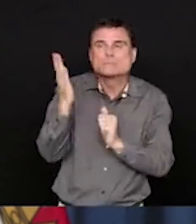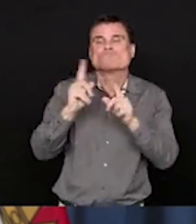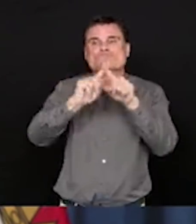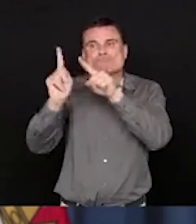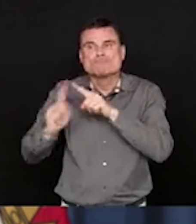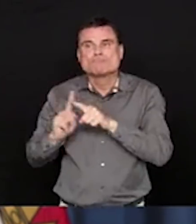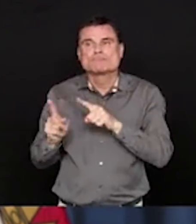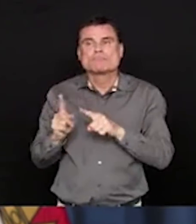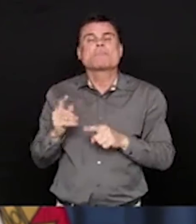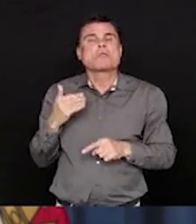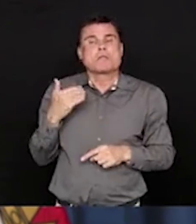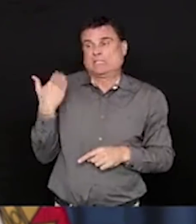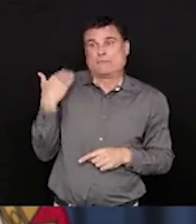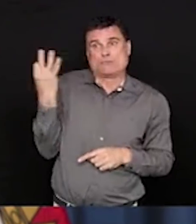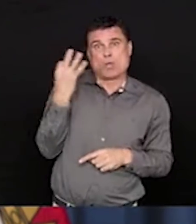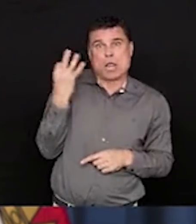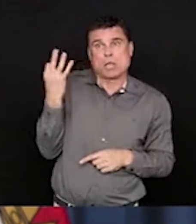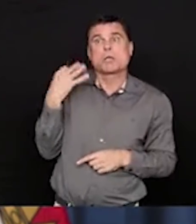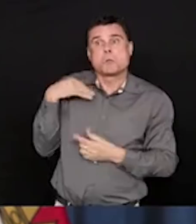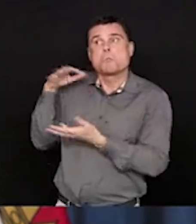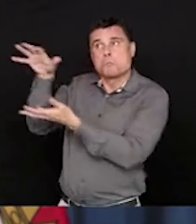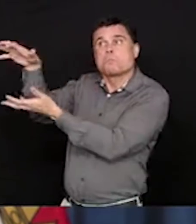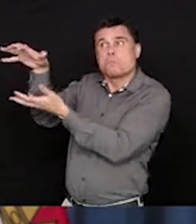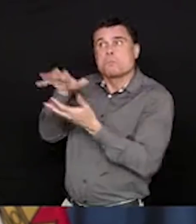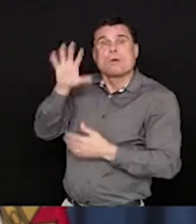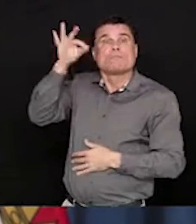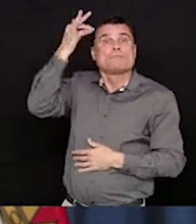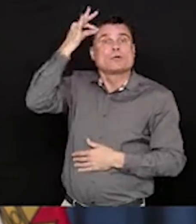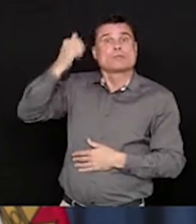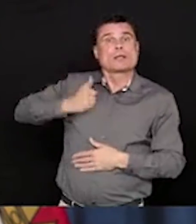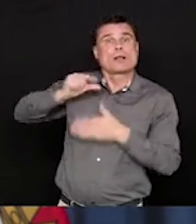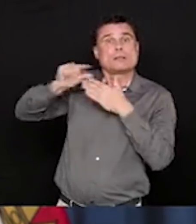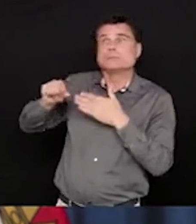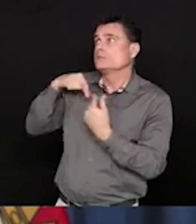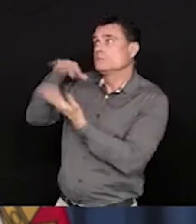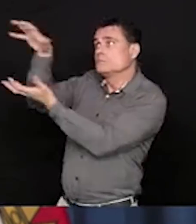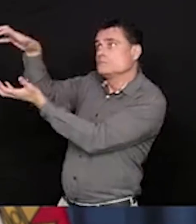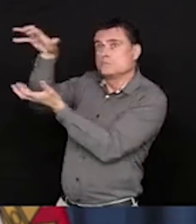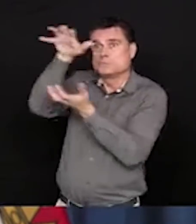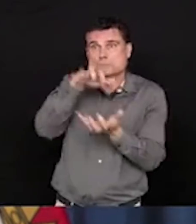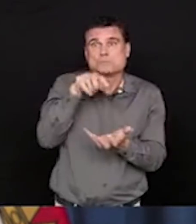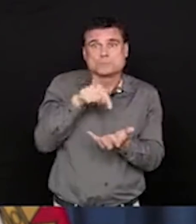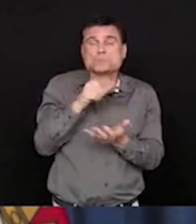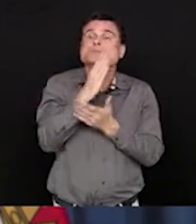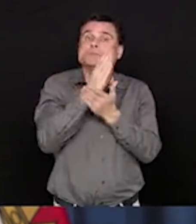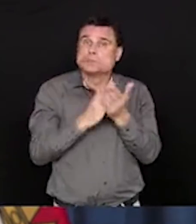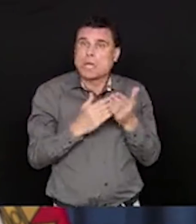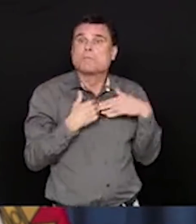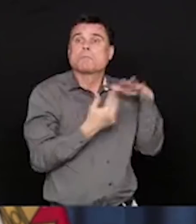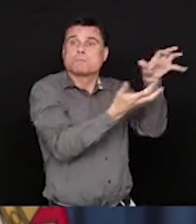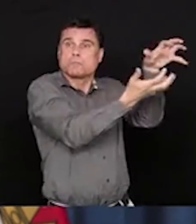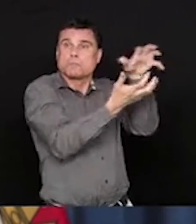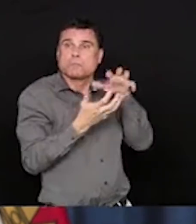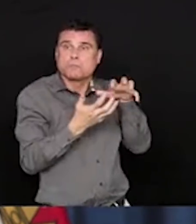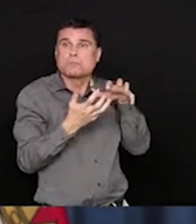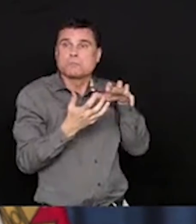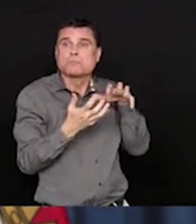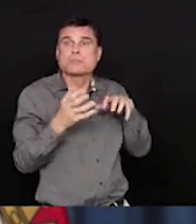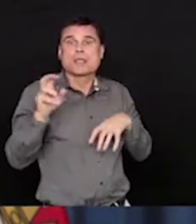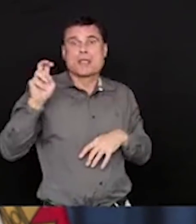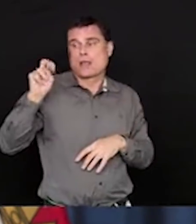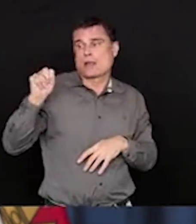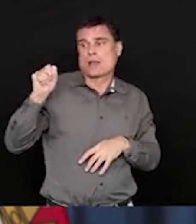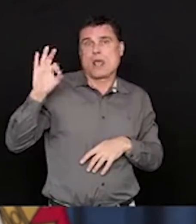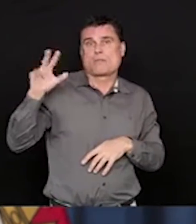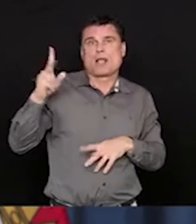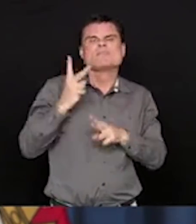number of surgical masks and N95 respirators that are undergoing assessment and testing right now. As the masks are not